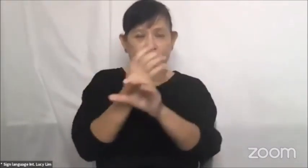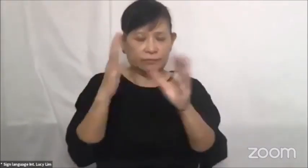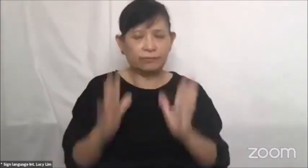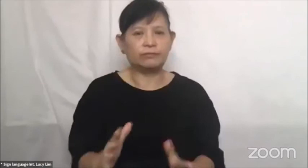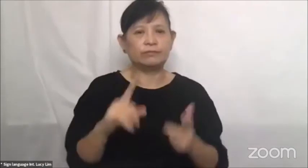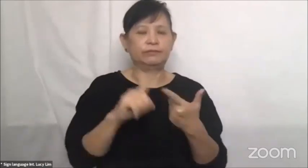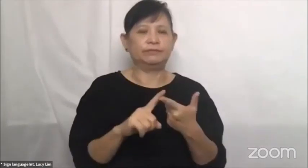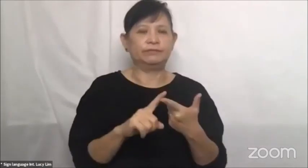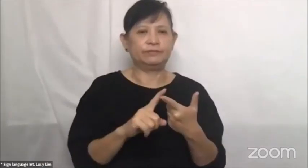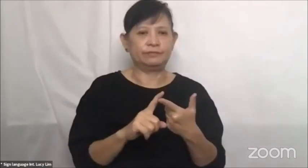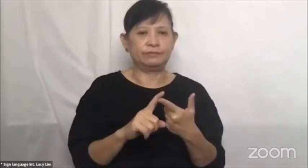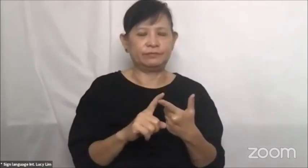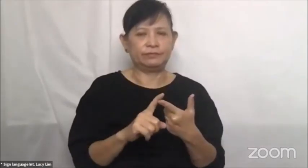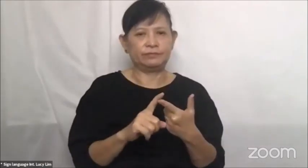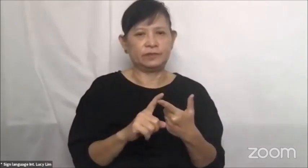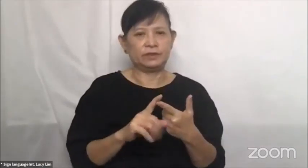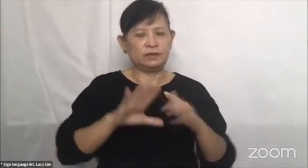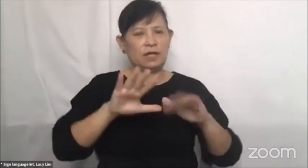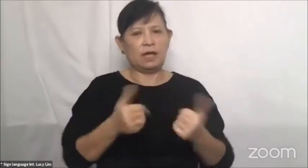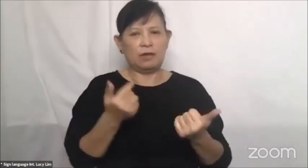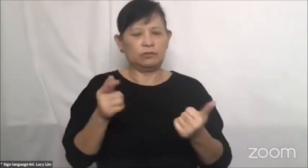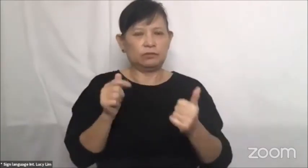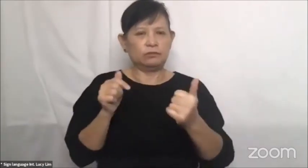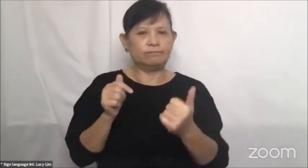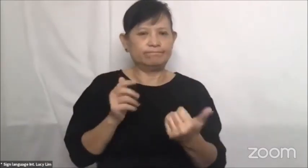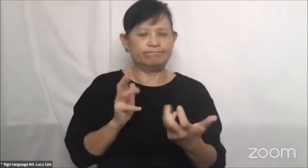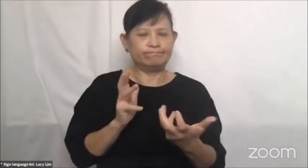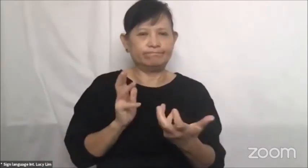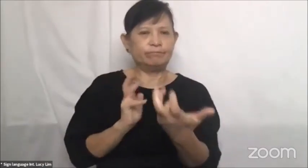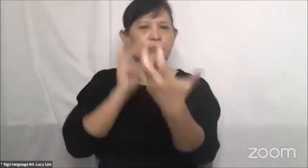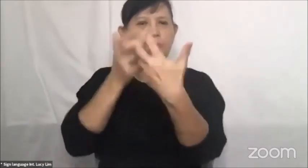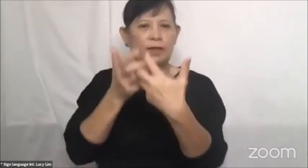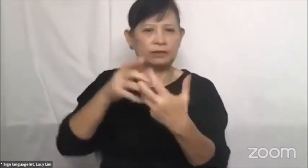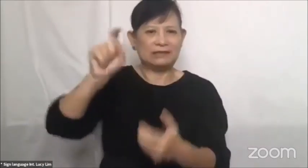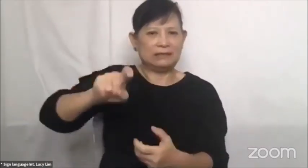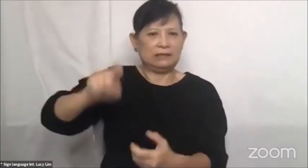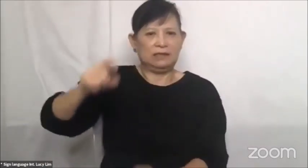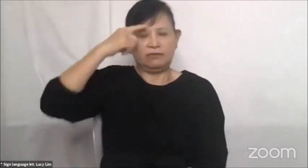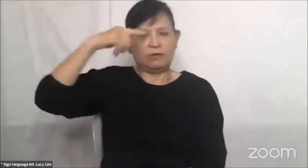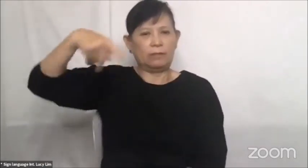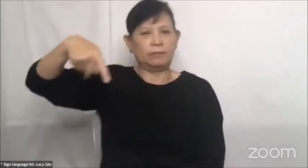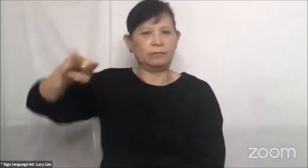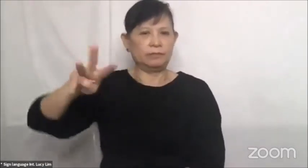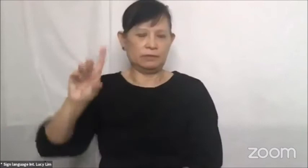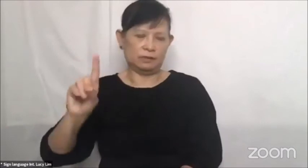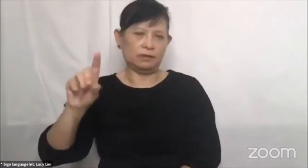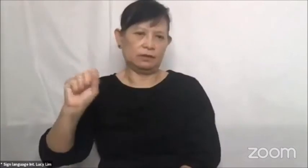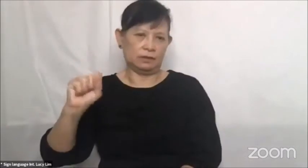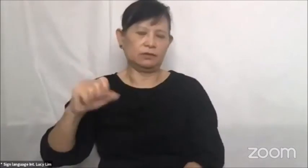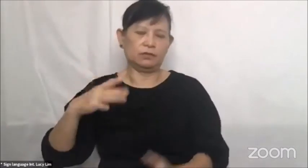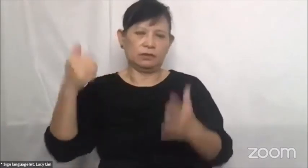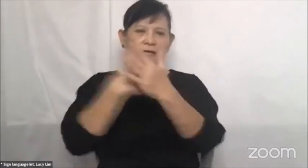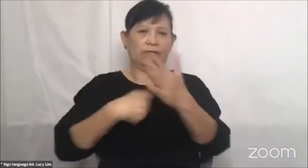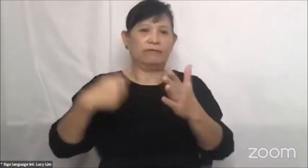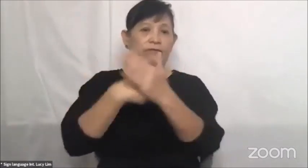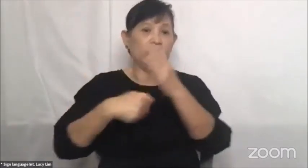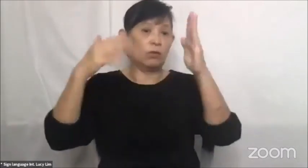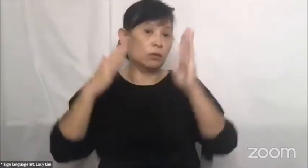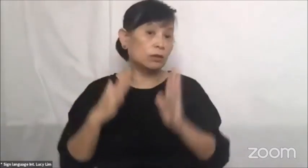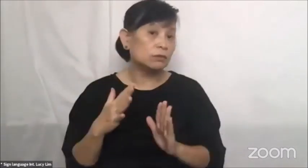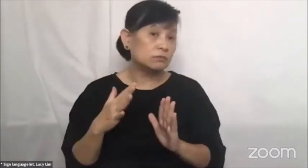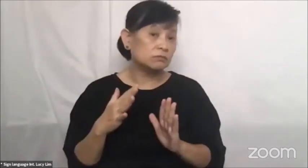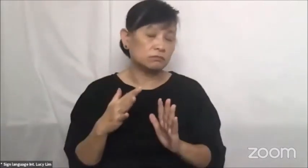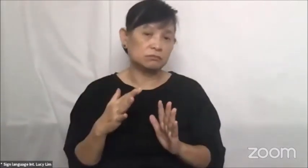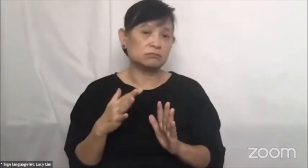to the specific needs of people with disabilities. And the advocacy has been going on strong. So hopefully